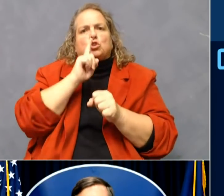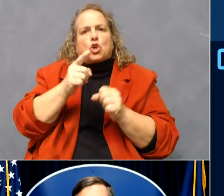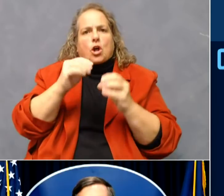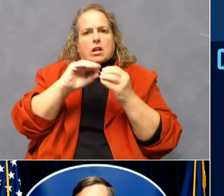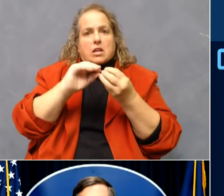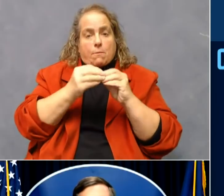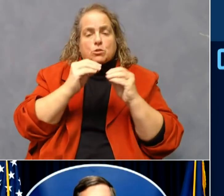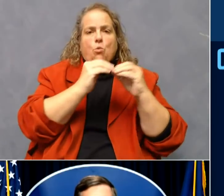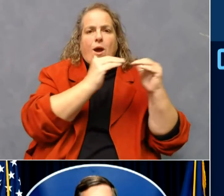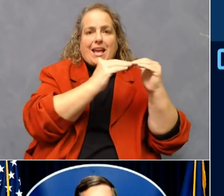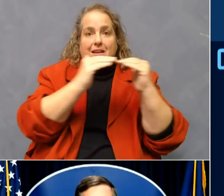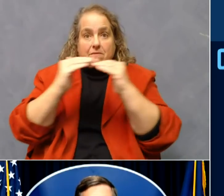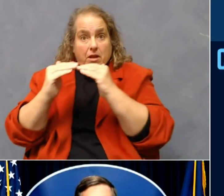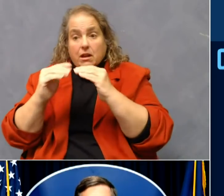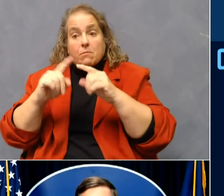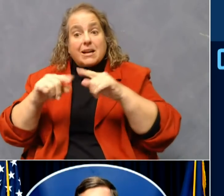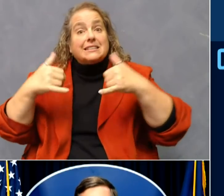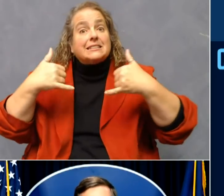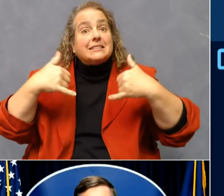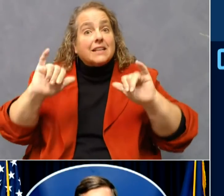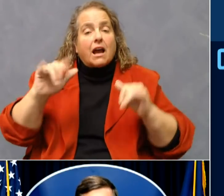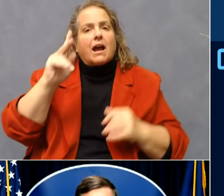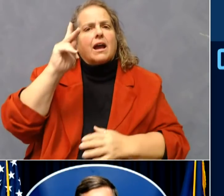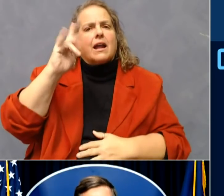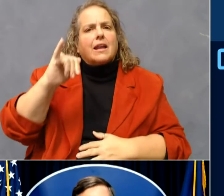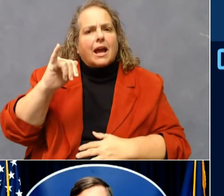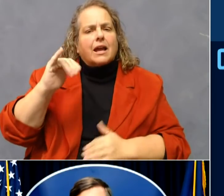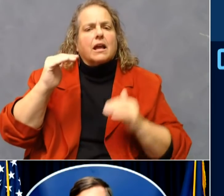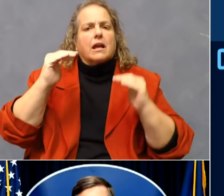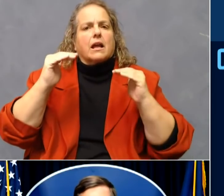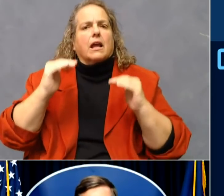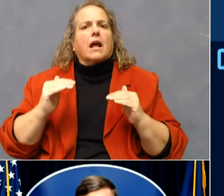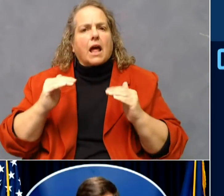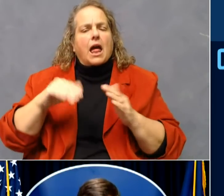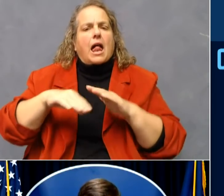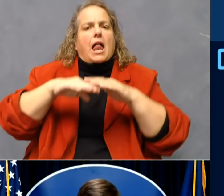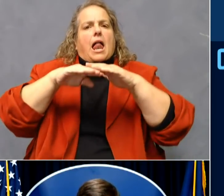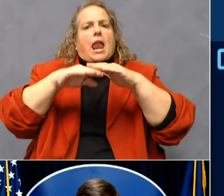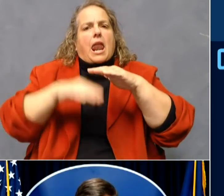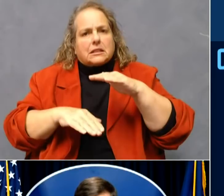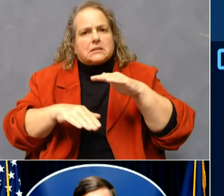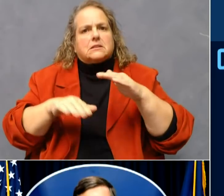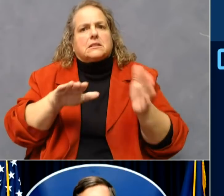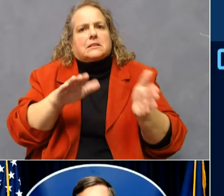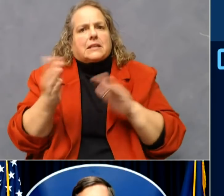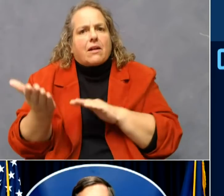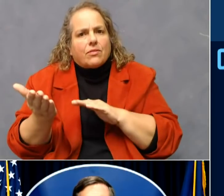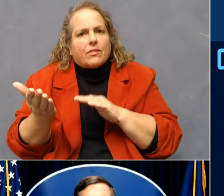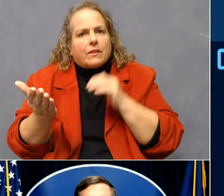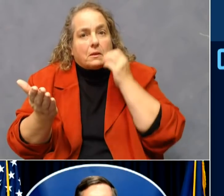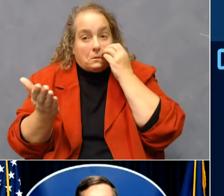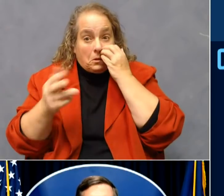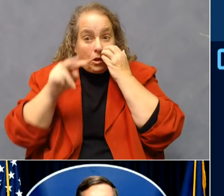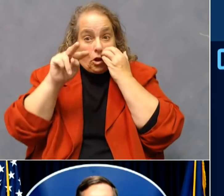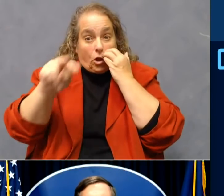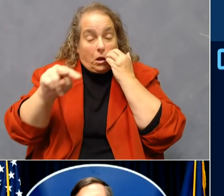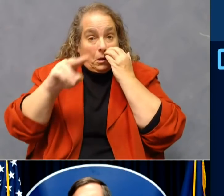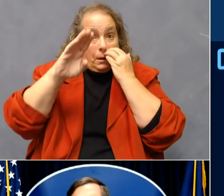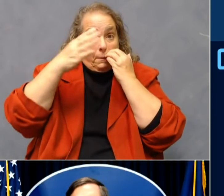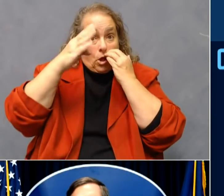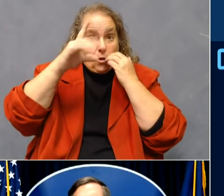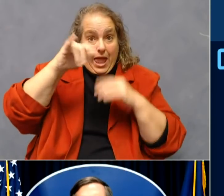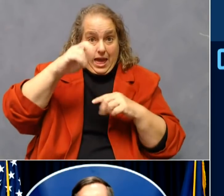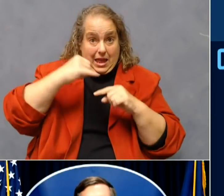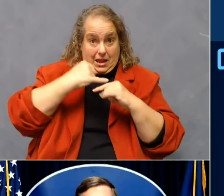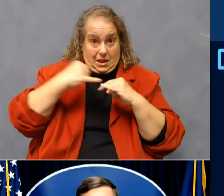but just think the distance between those lines, between the blue line and the orange line and the green line, is how